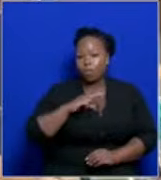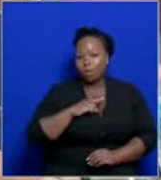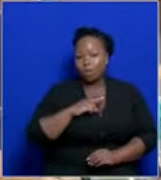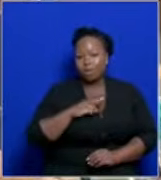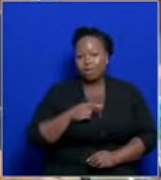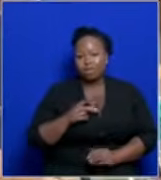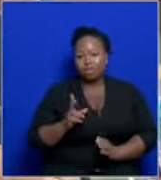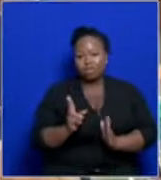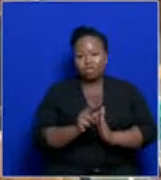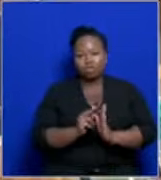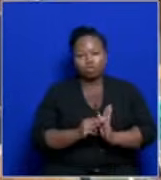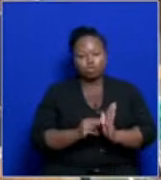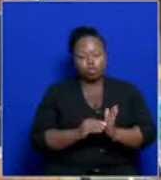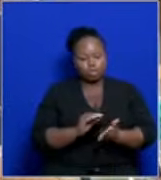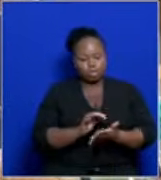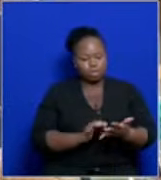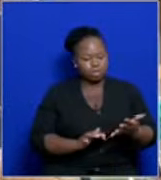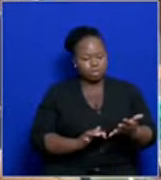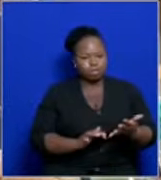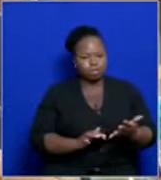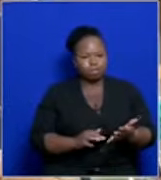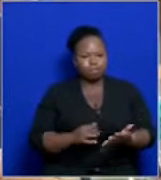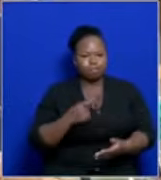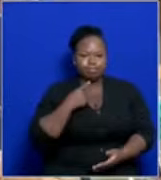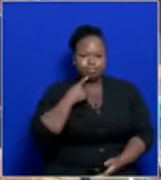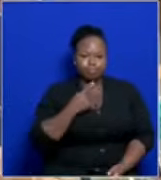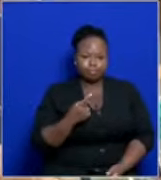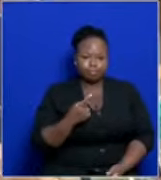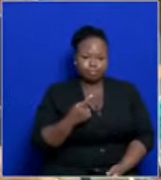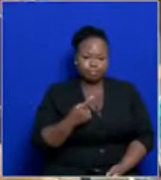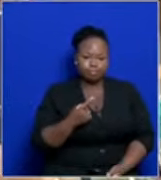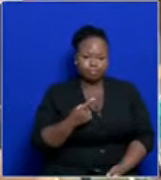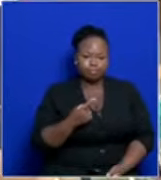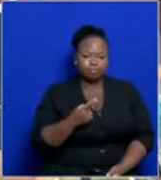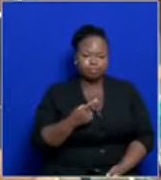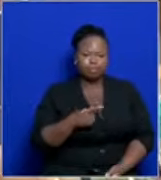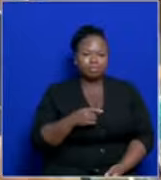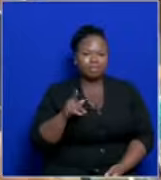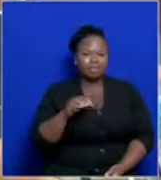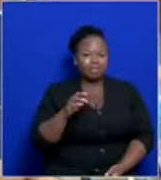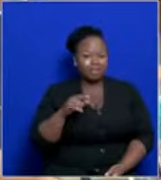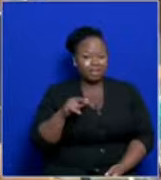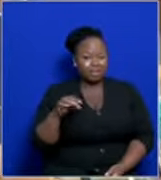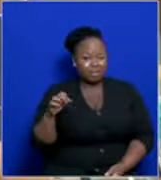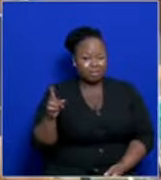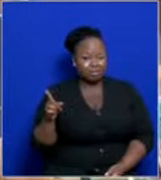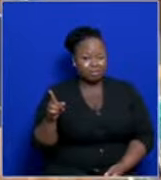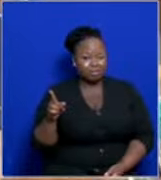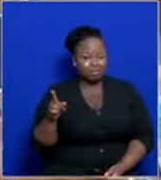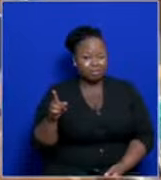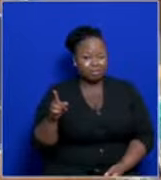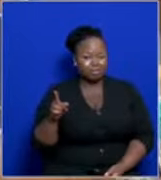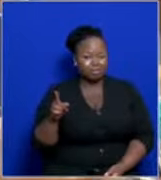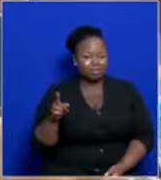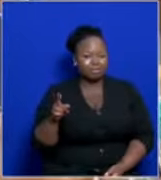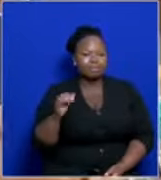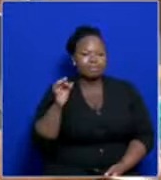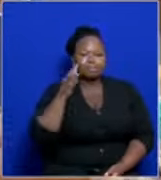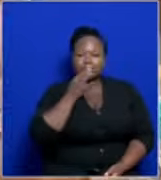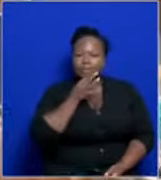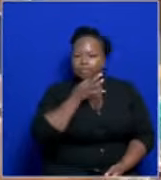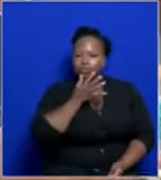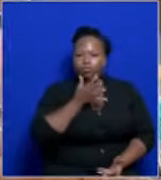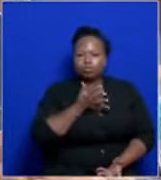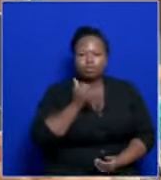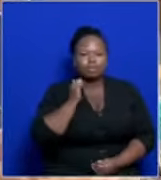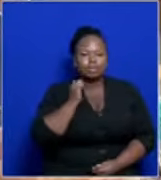statement suggests you, and that is what Mr. Kefelakai said yesterday, you got the clip, it had